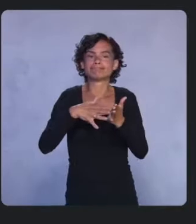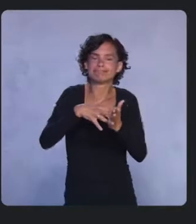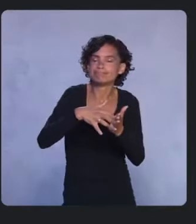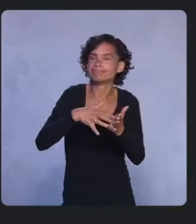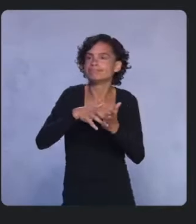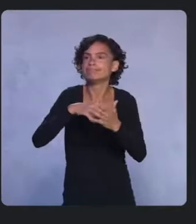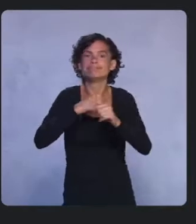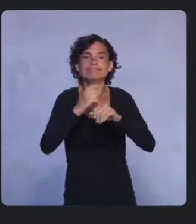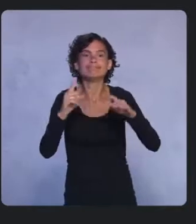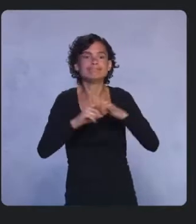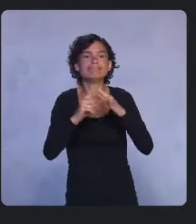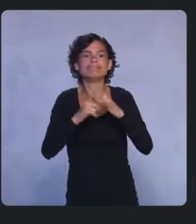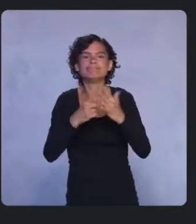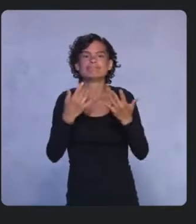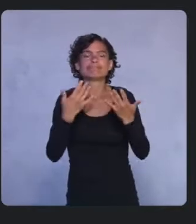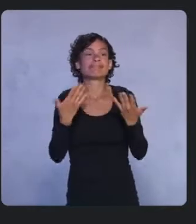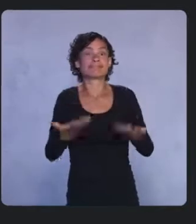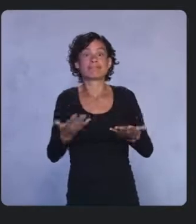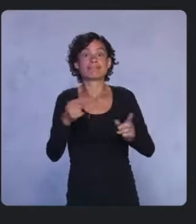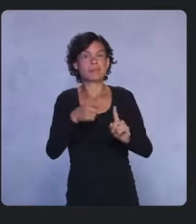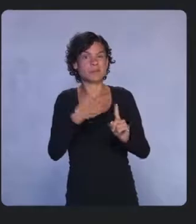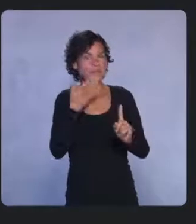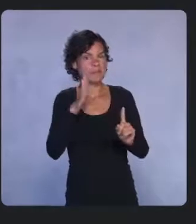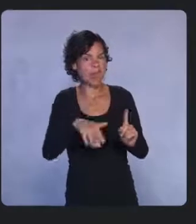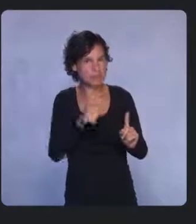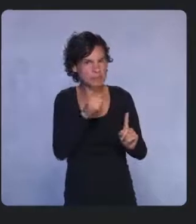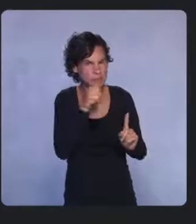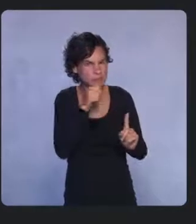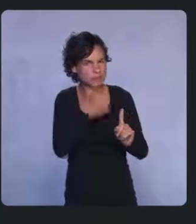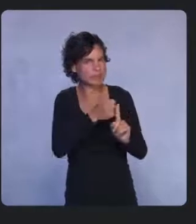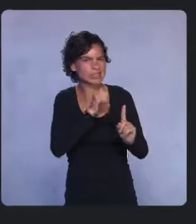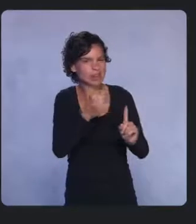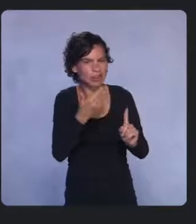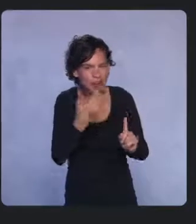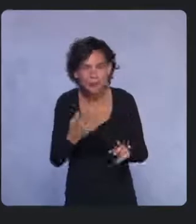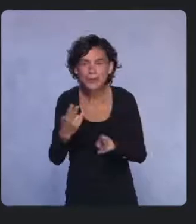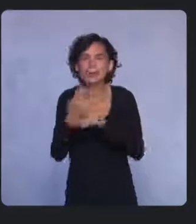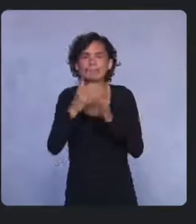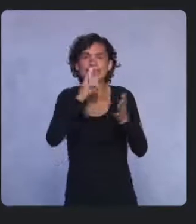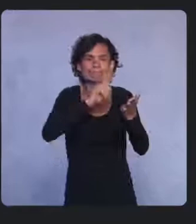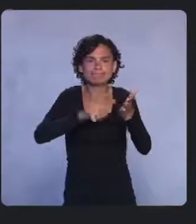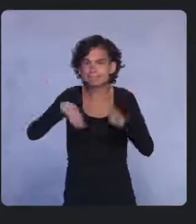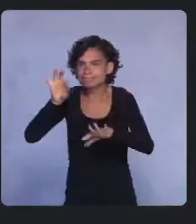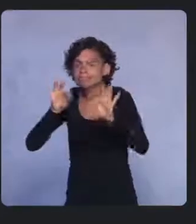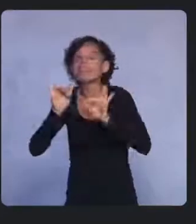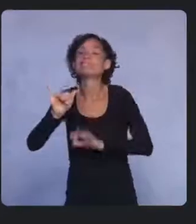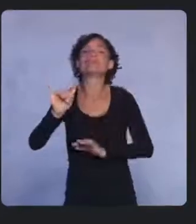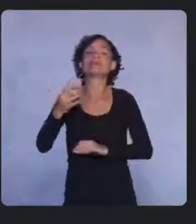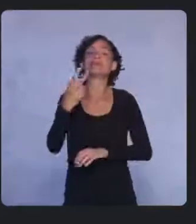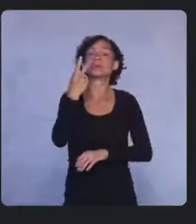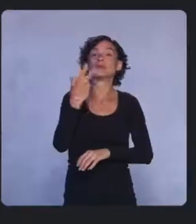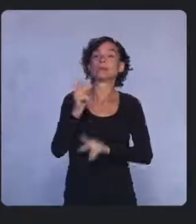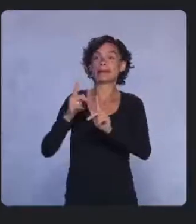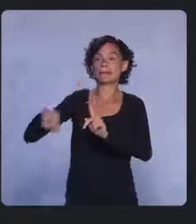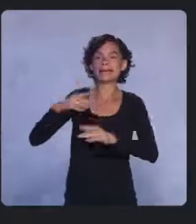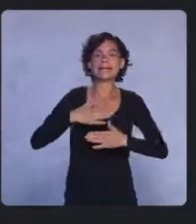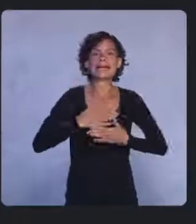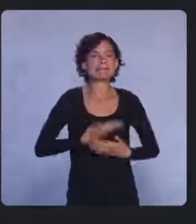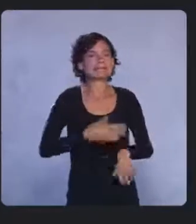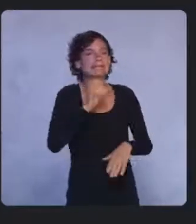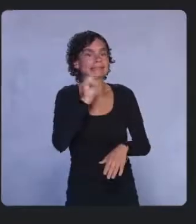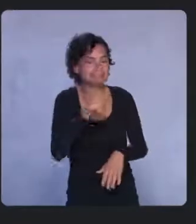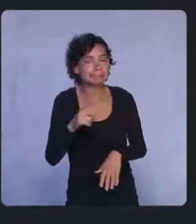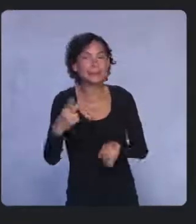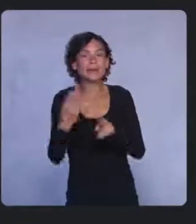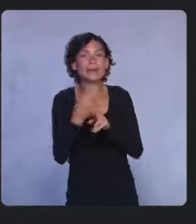still bad passwords. Consumer research has shown that 2/3 of people admit to using the same password across